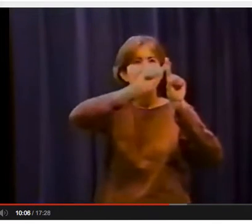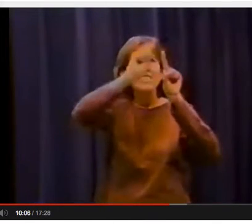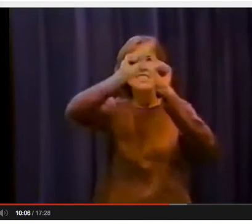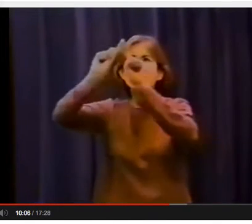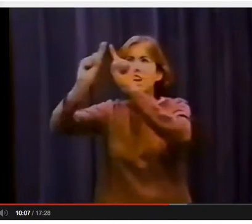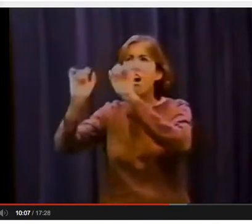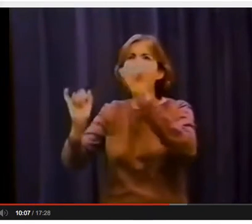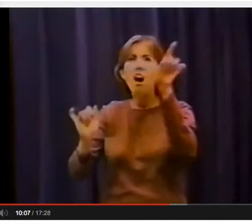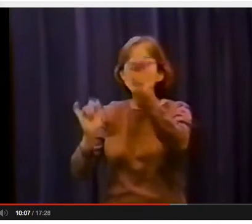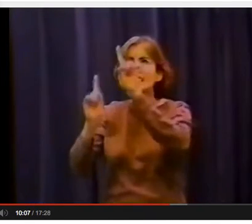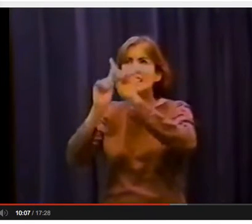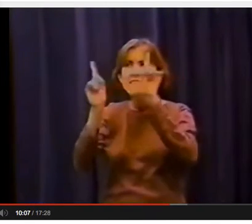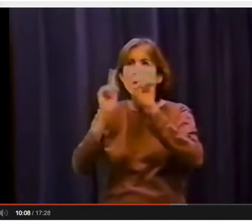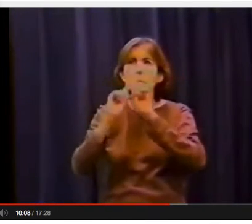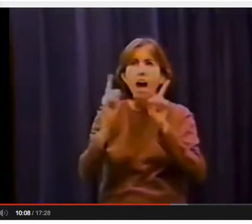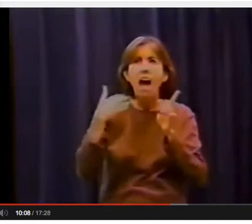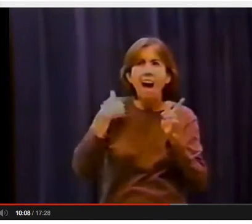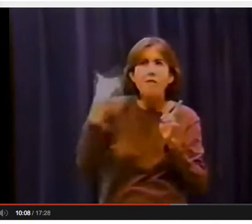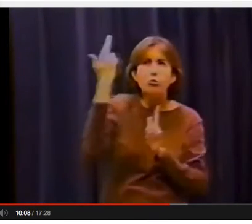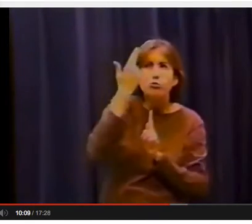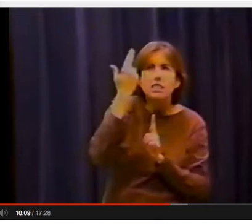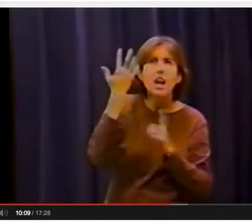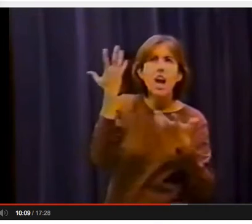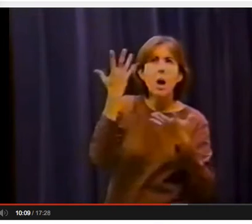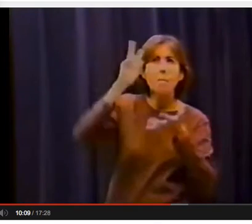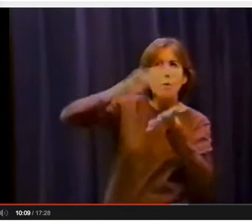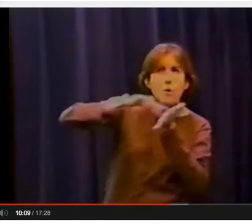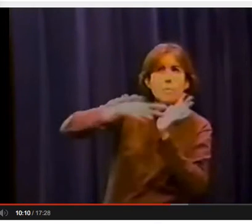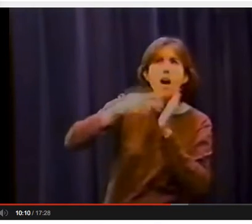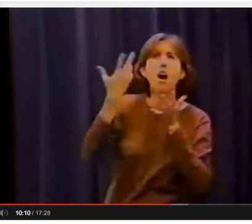works. They understand different life